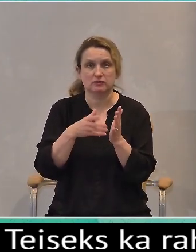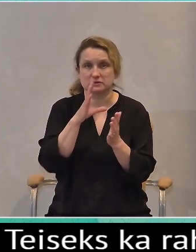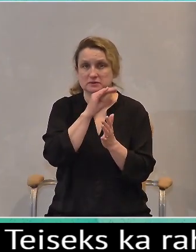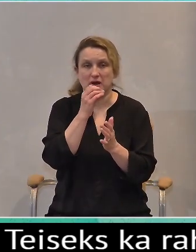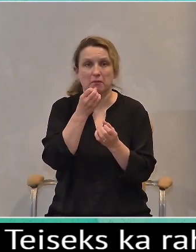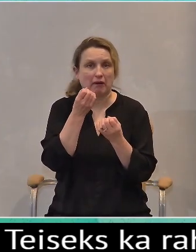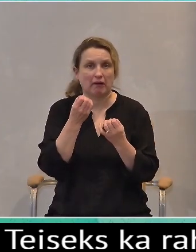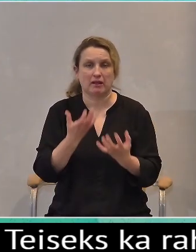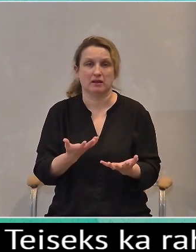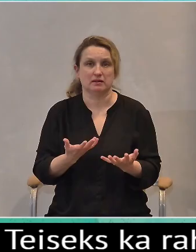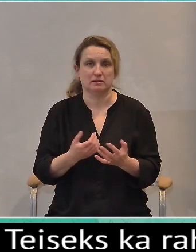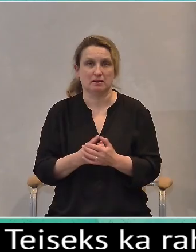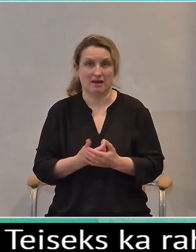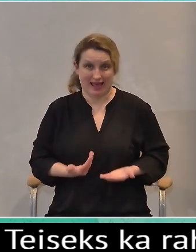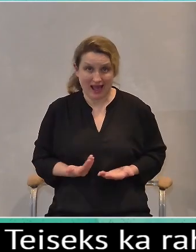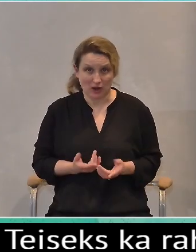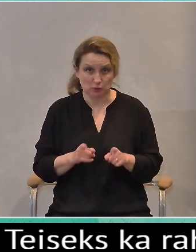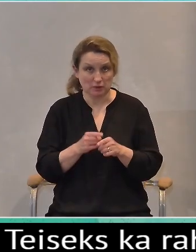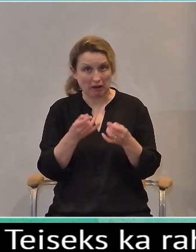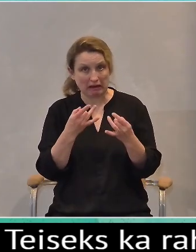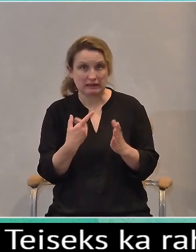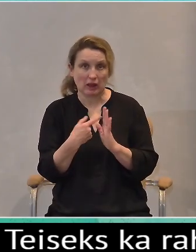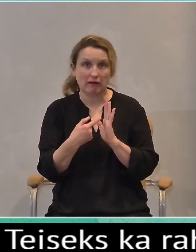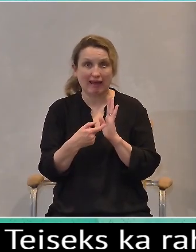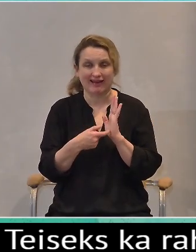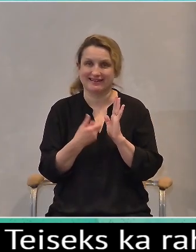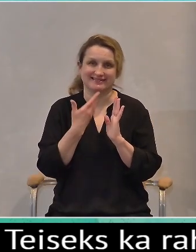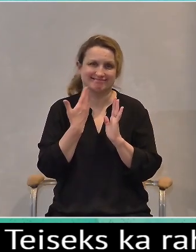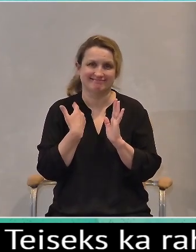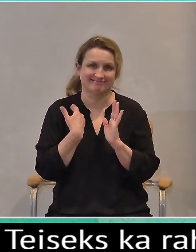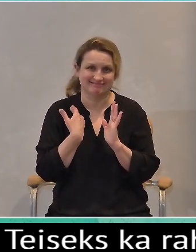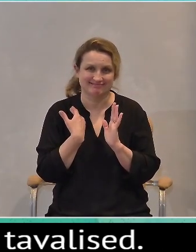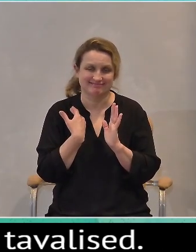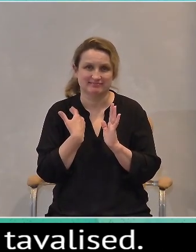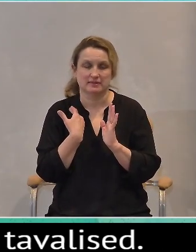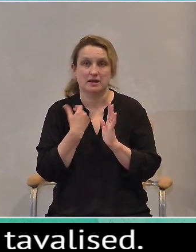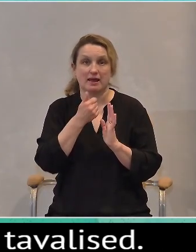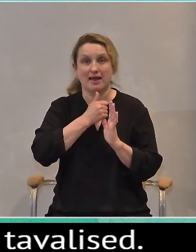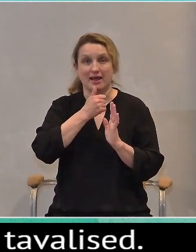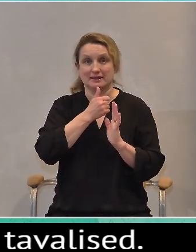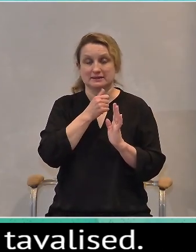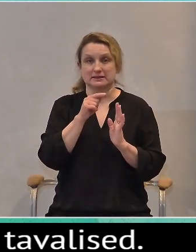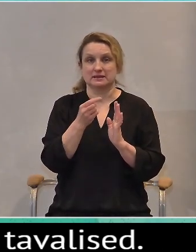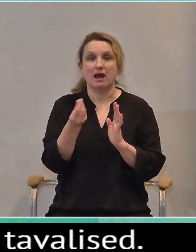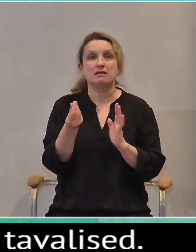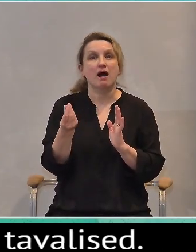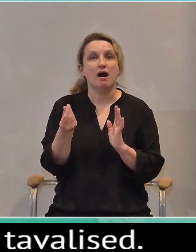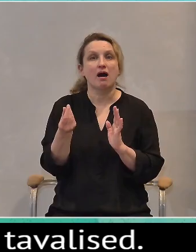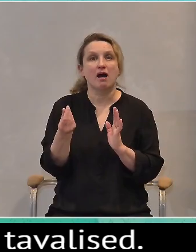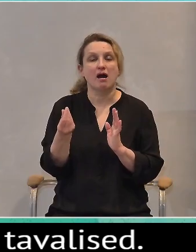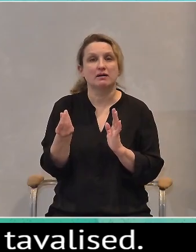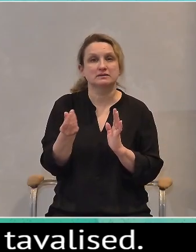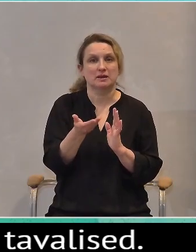most simple to regulate and communicate the numbers. Life, however, rarely fits